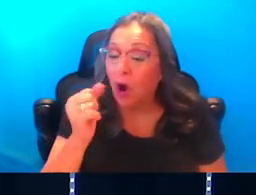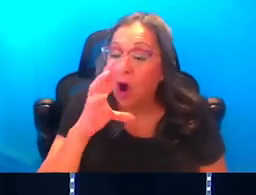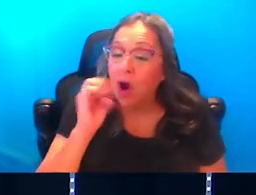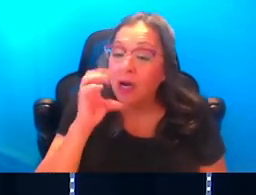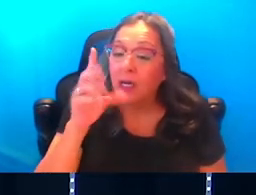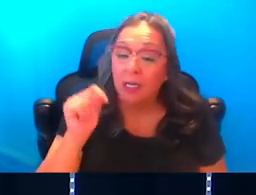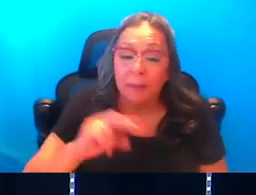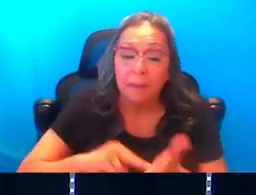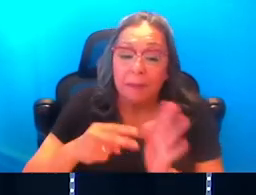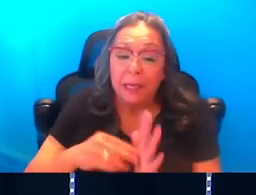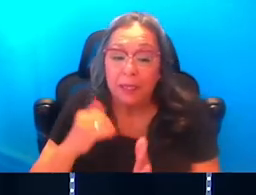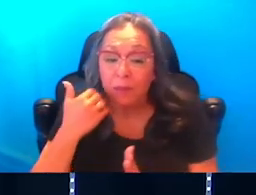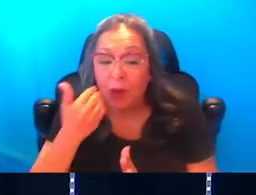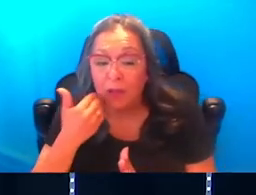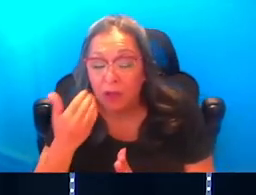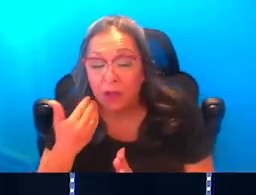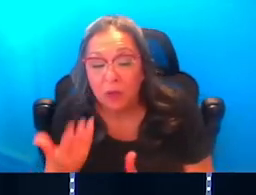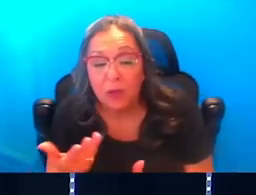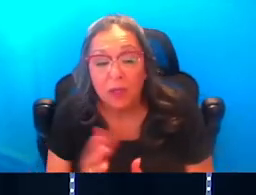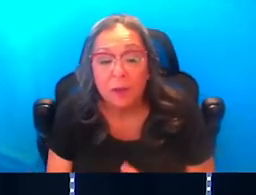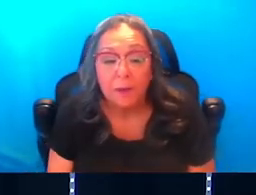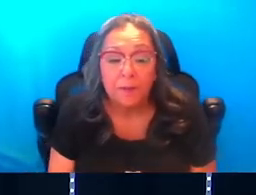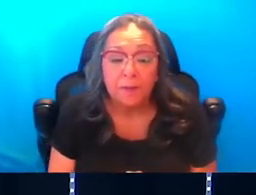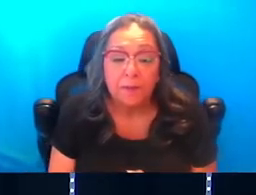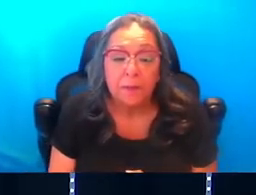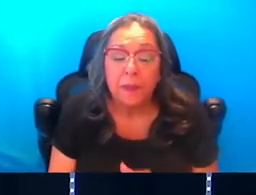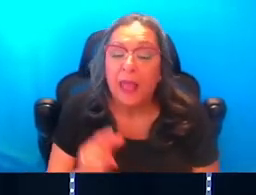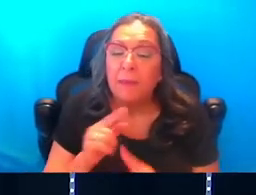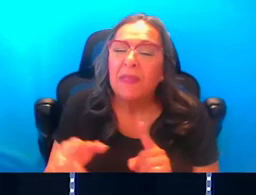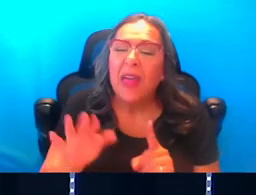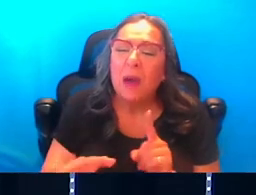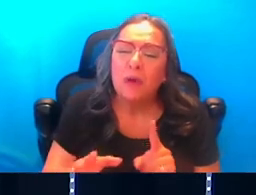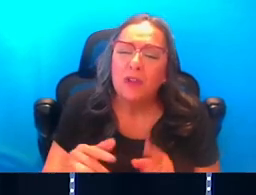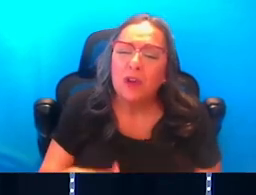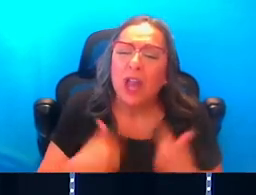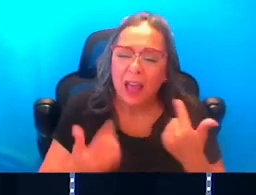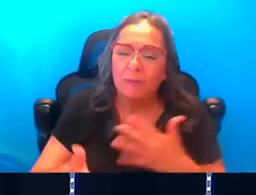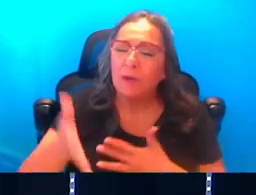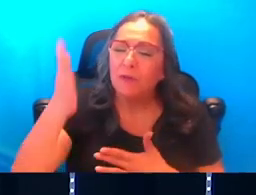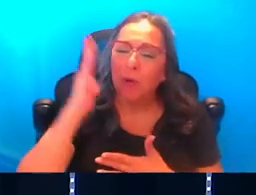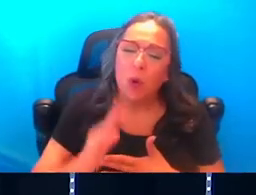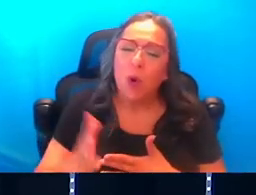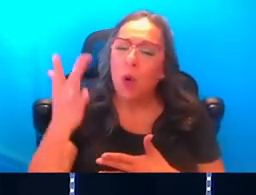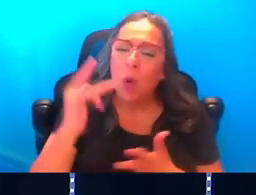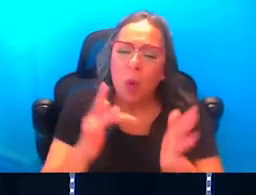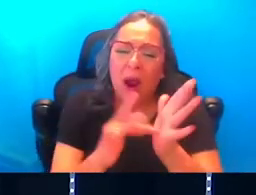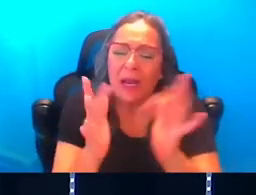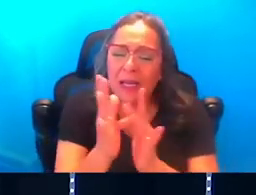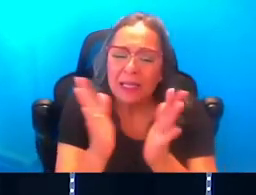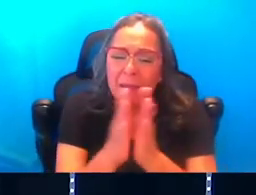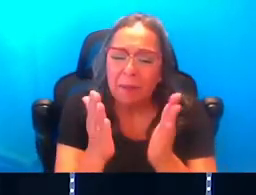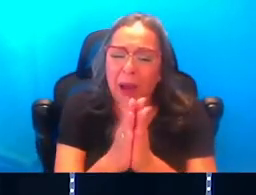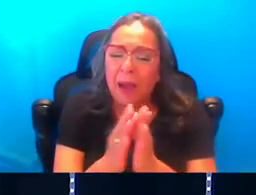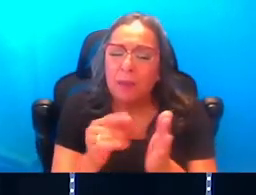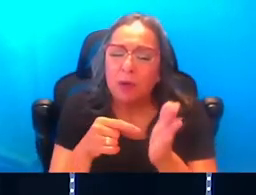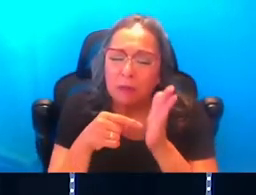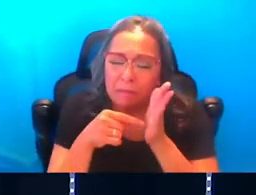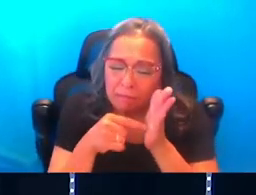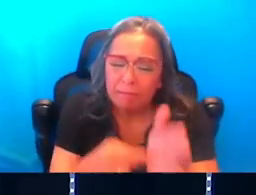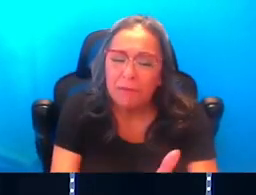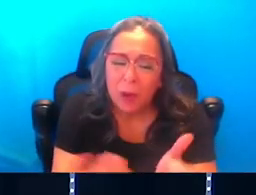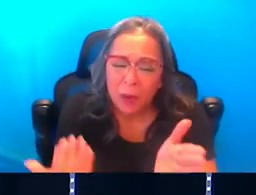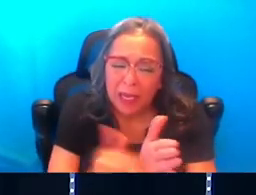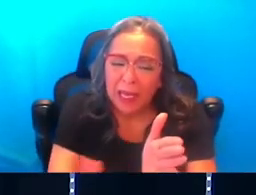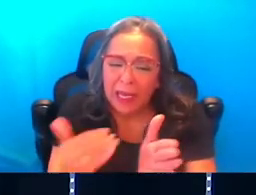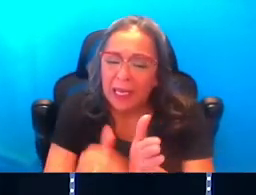Rahab the prostitute. You're like, but that's her old life. Why does the Bible keep referring to her according to her old life?